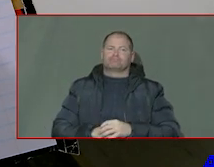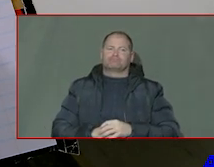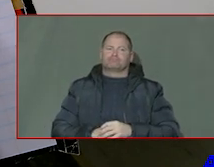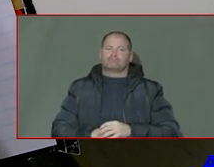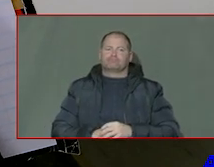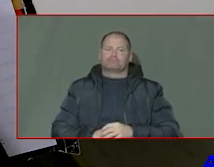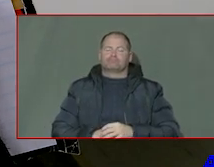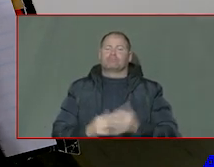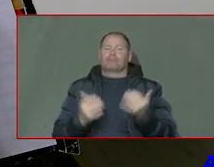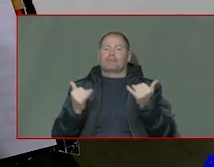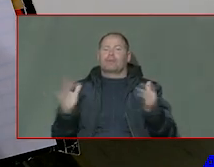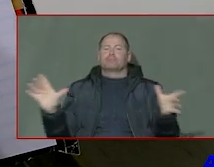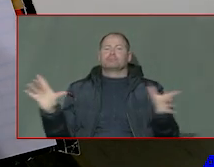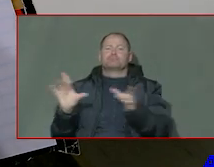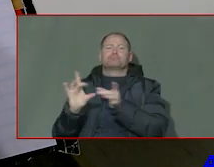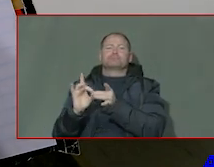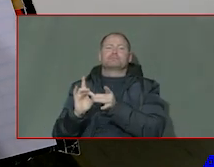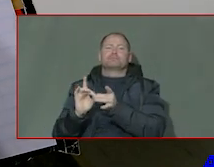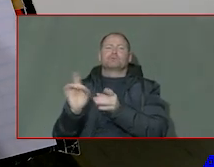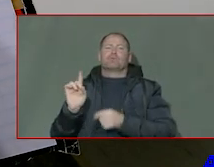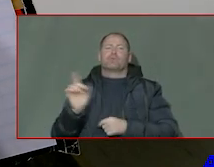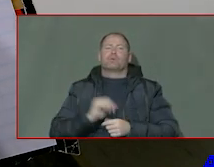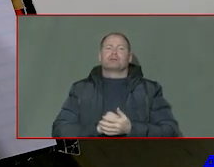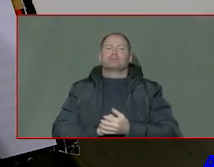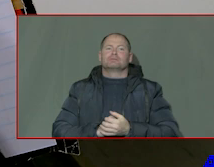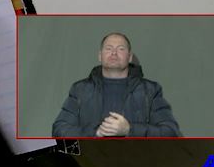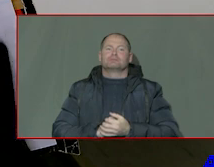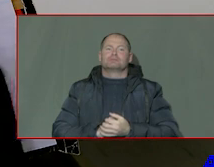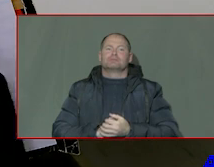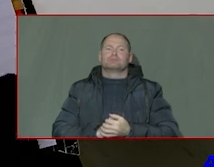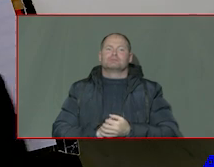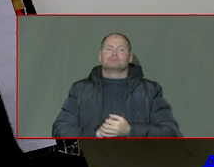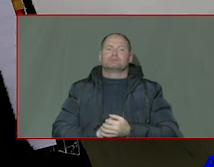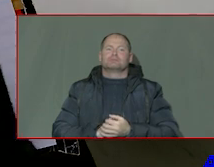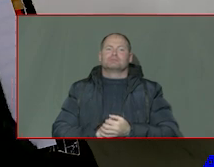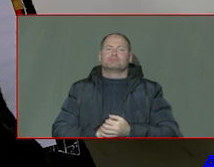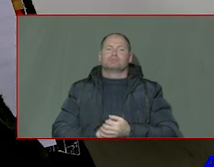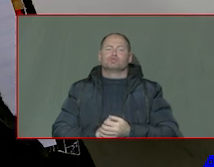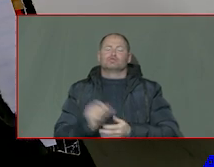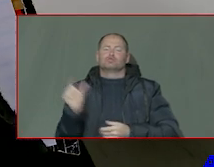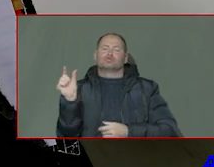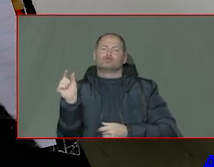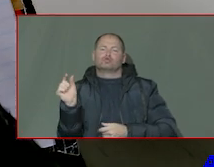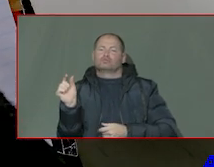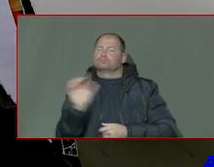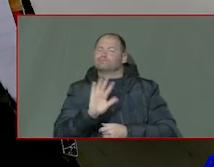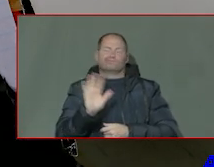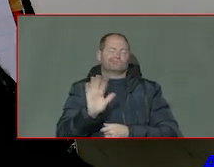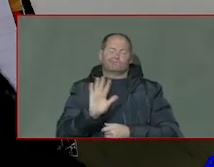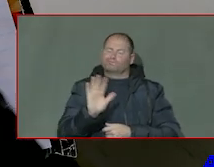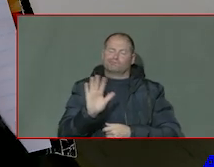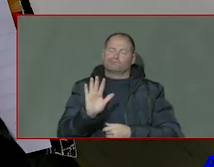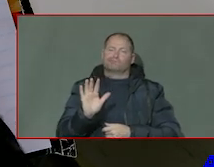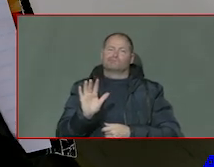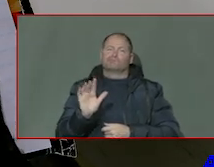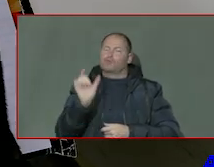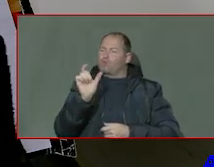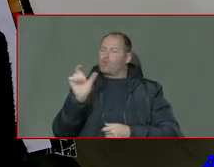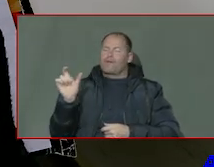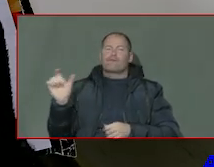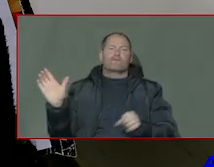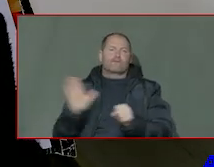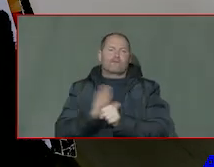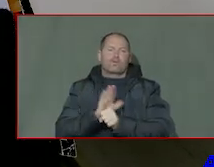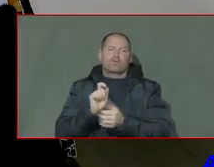will bond with the what? With the nitrogenous what? Base. I'm also giving you a heads up if